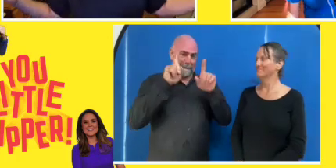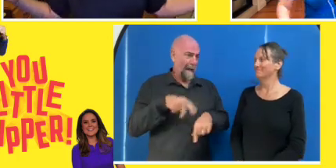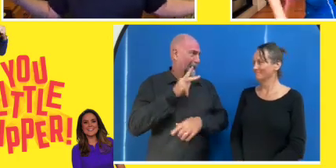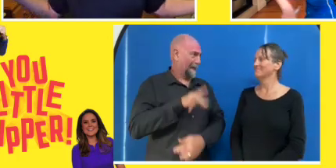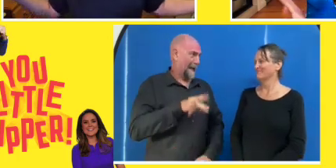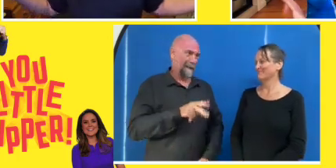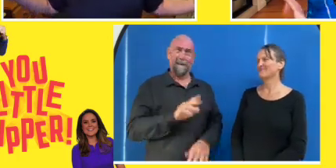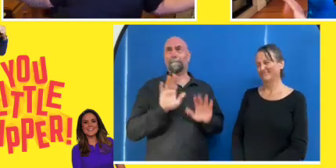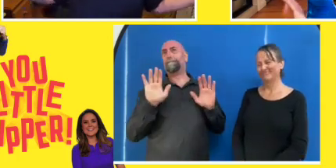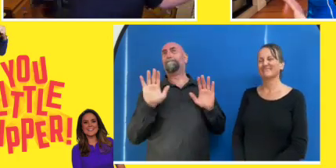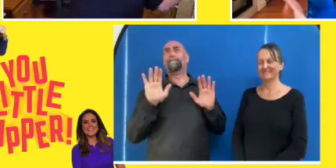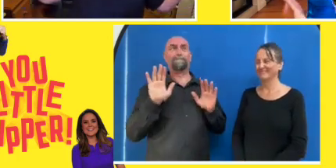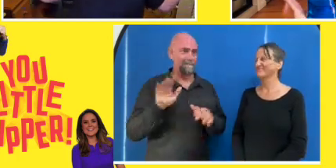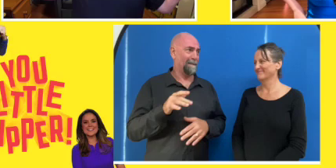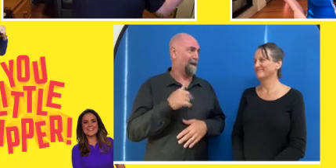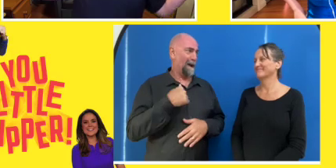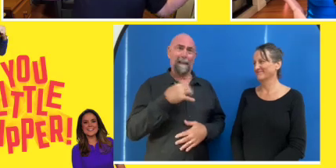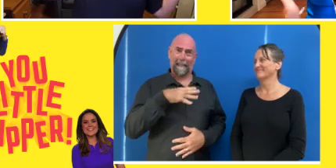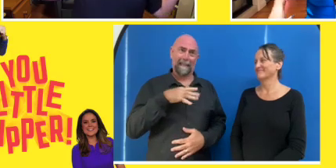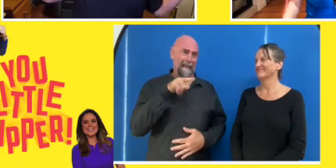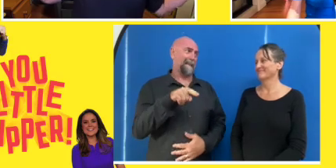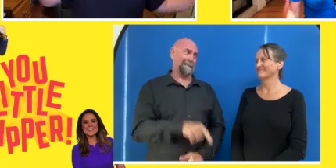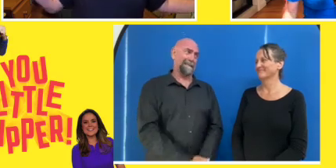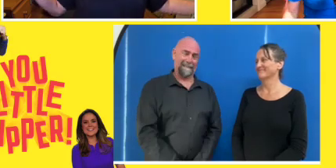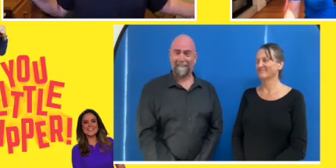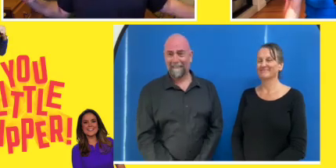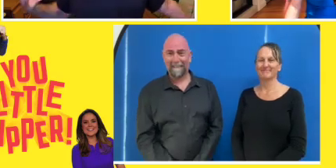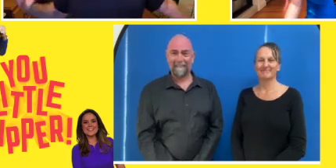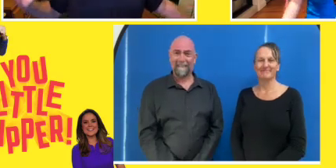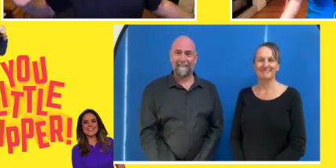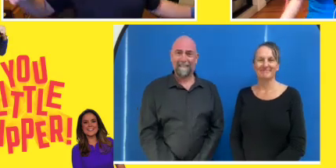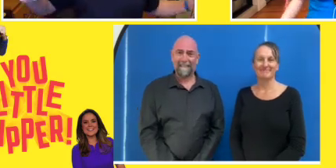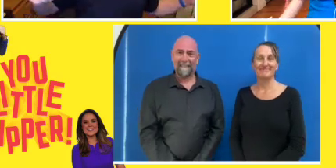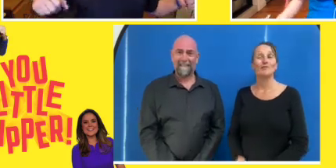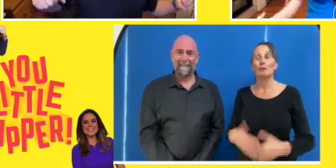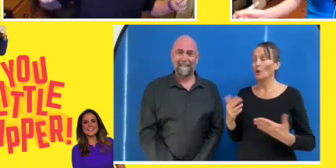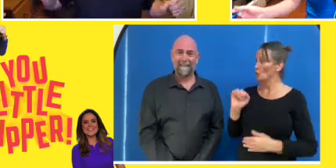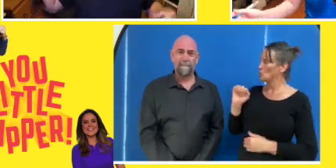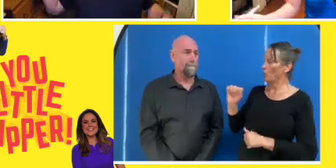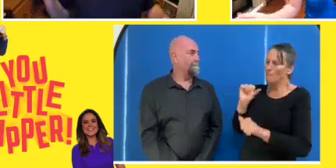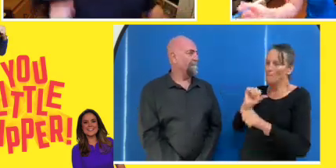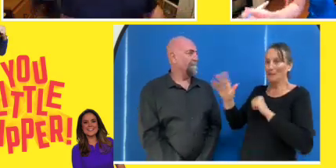get back off the snow. You would. Something needs to be put back into place.